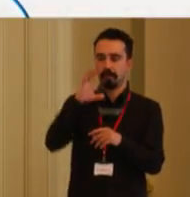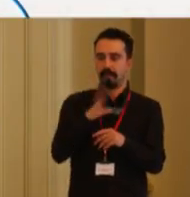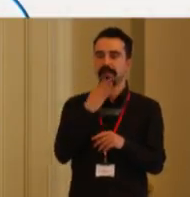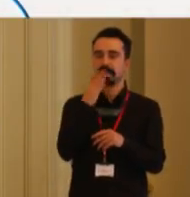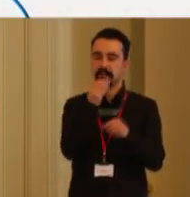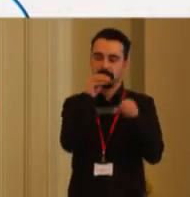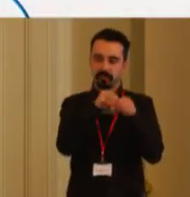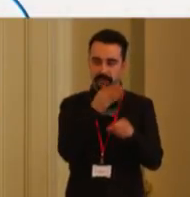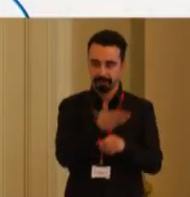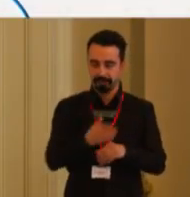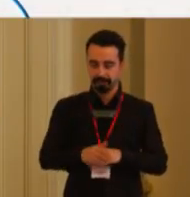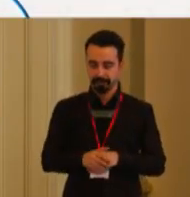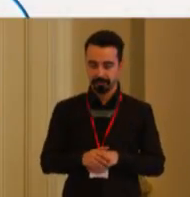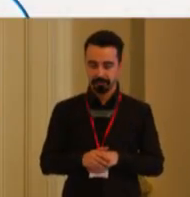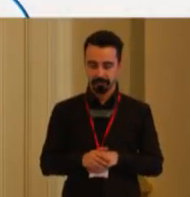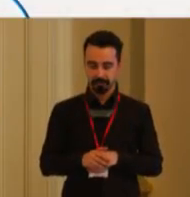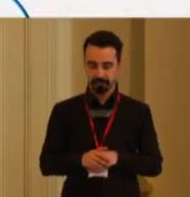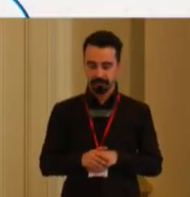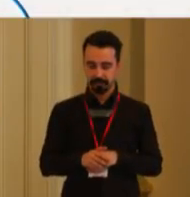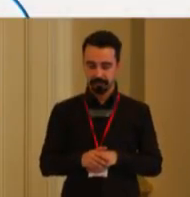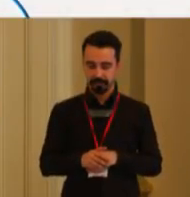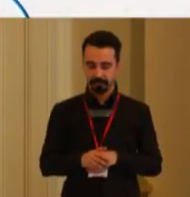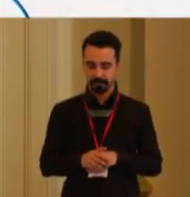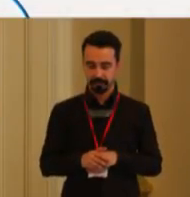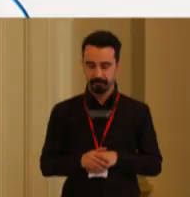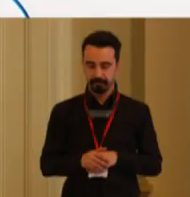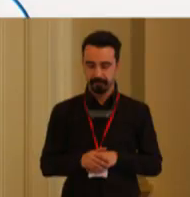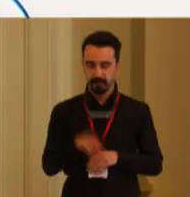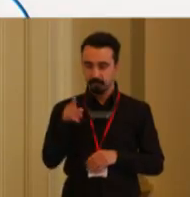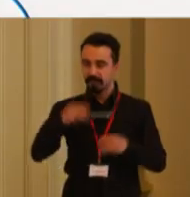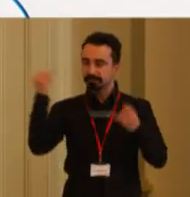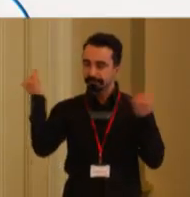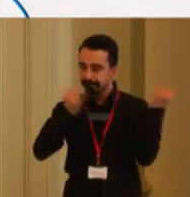lifestyles. This accompanies the perception.